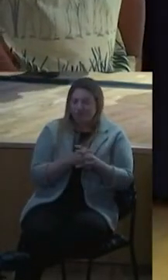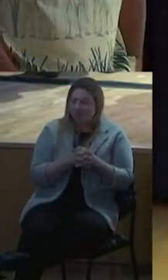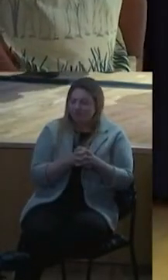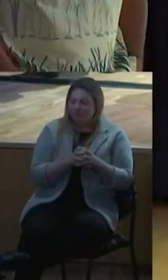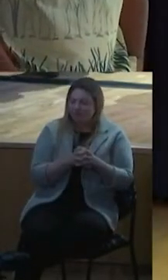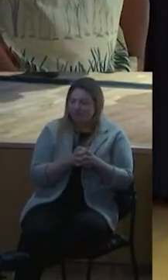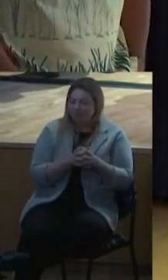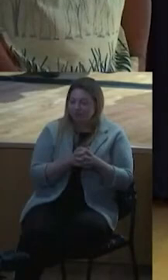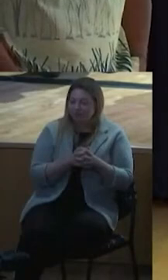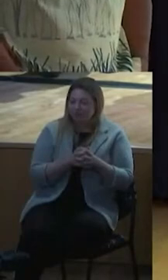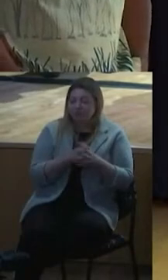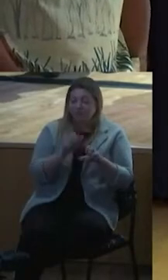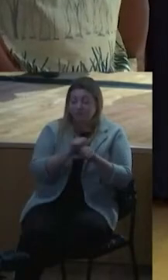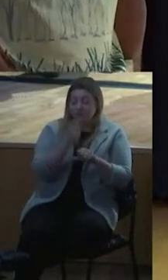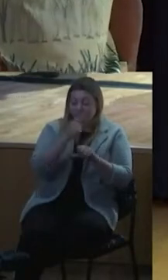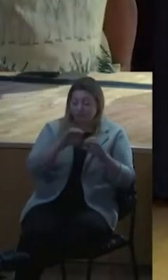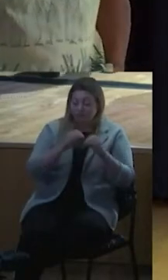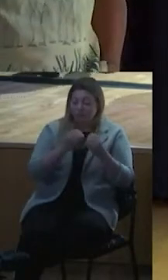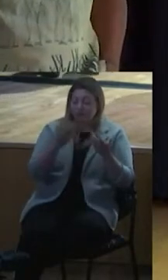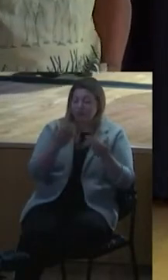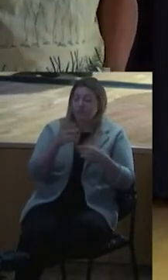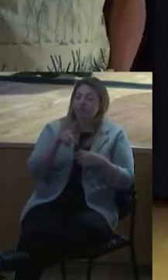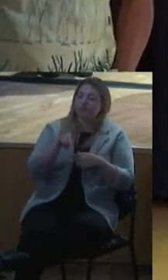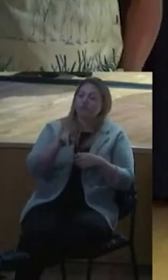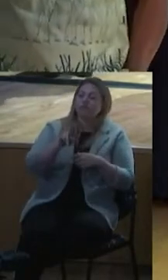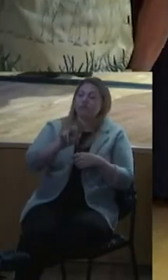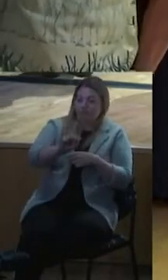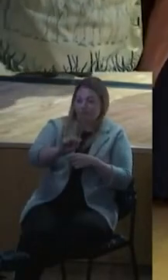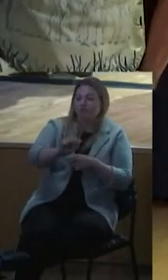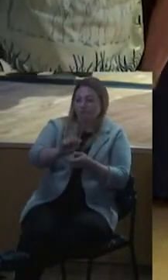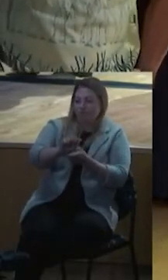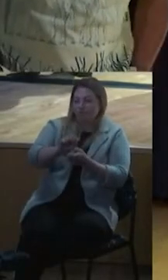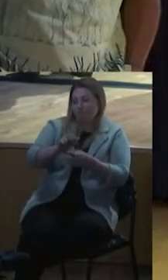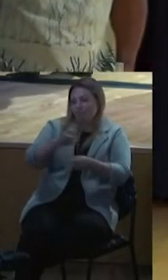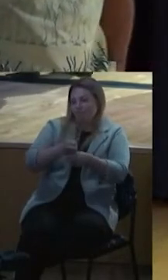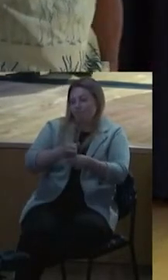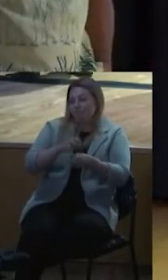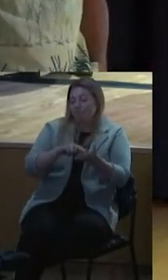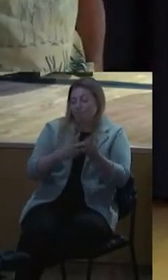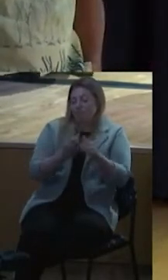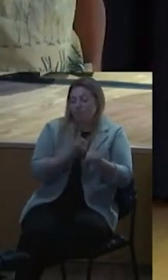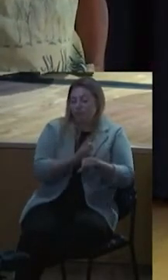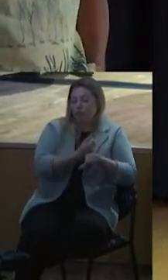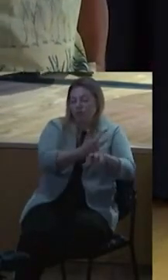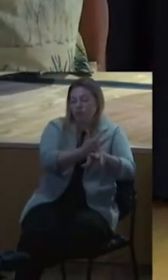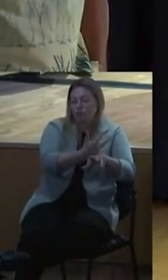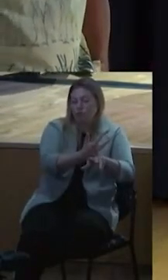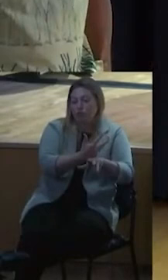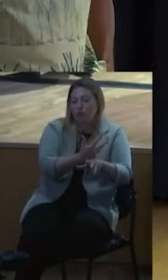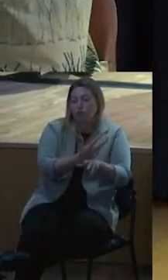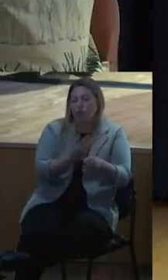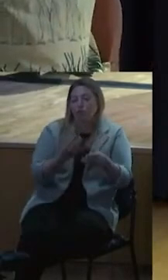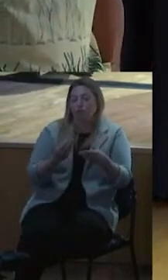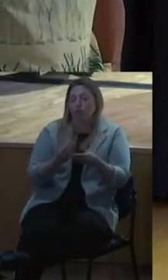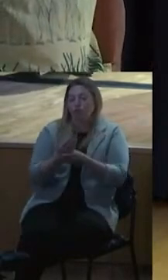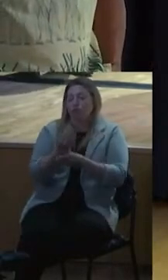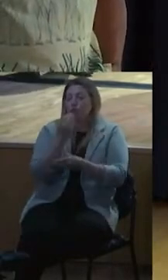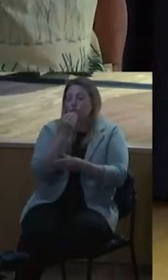I work for an organization called Kuaʻaina Ulu Awamo, which means grassroots growing through shared